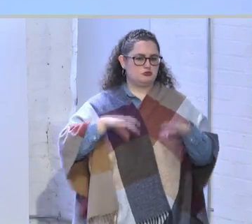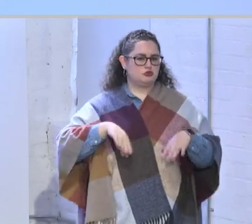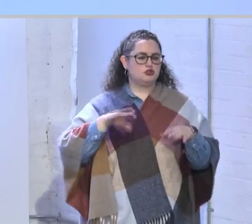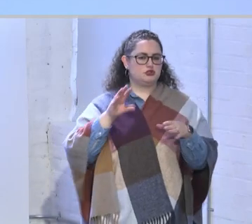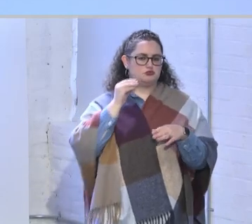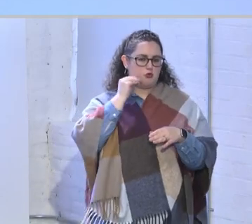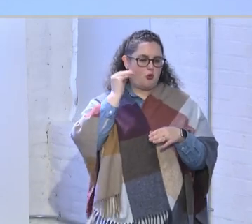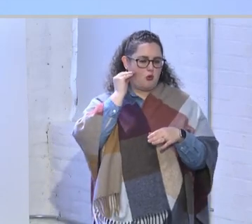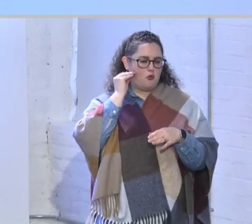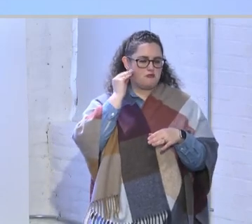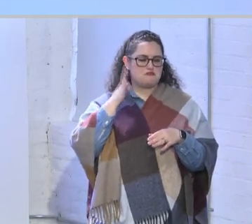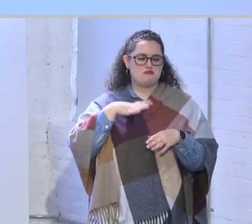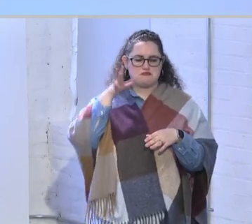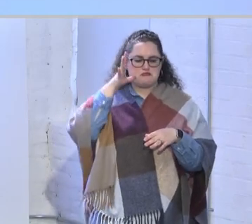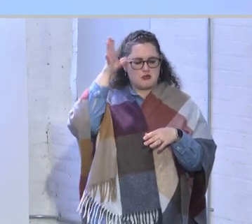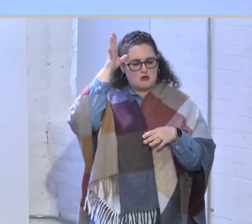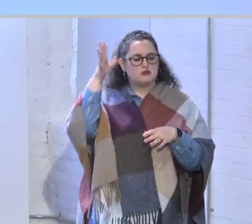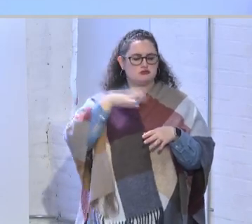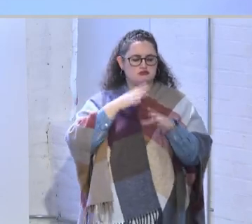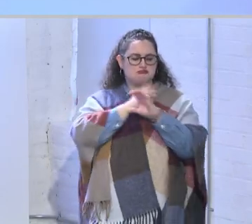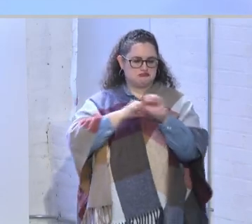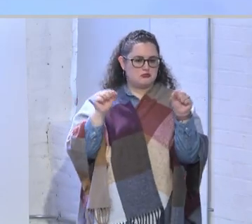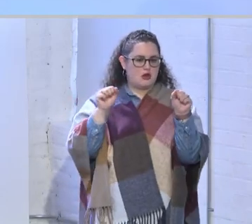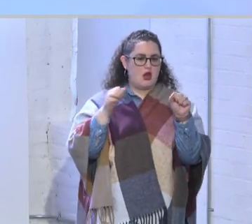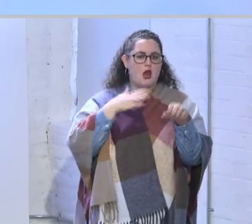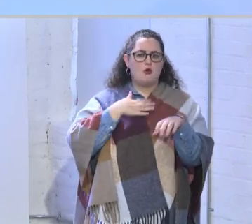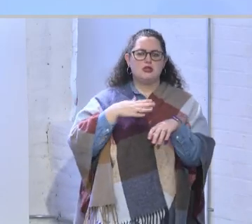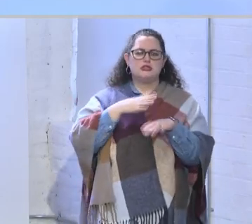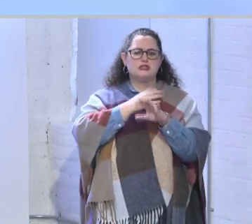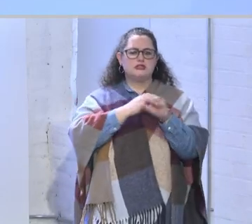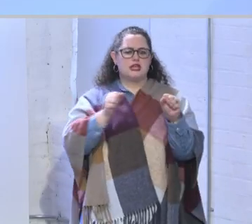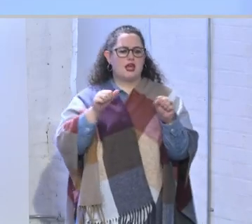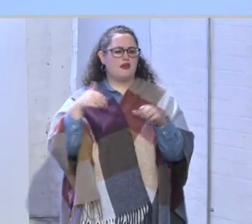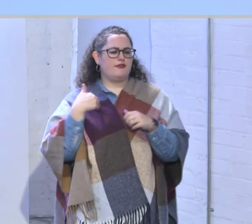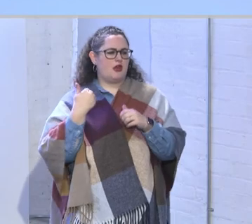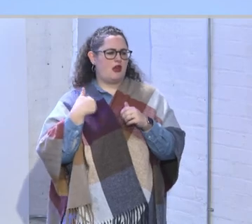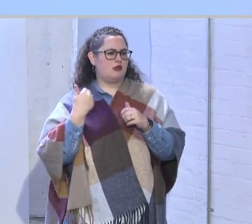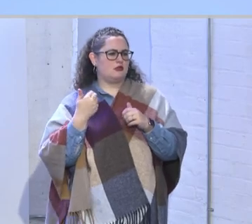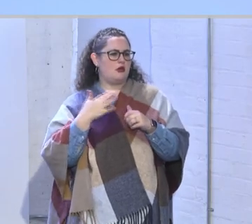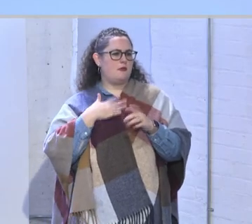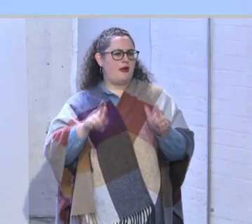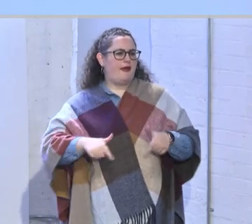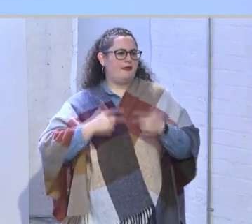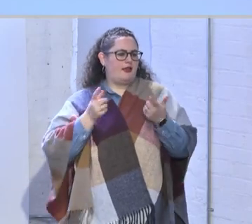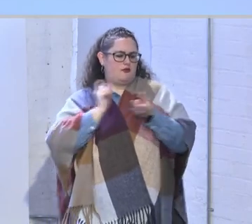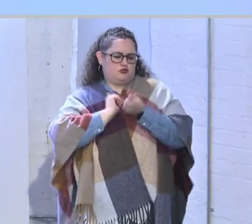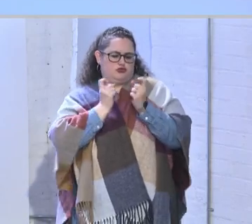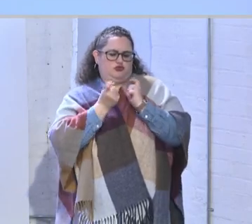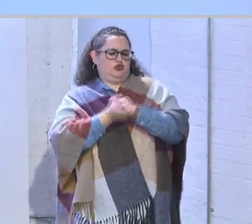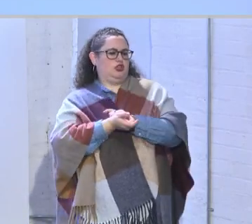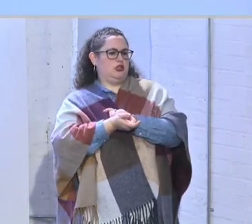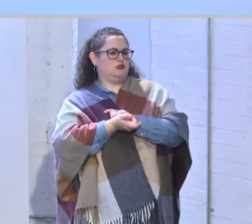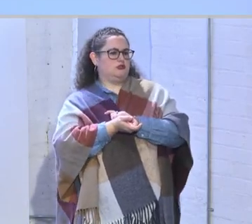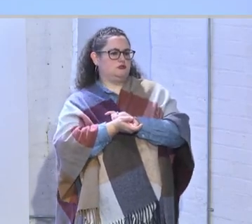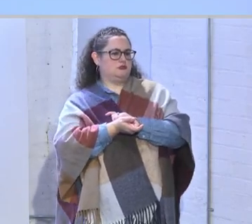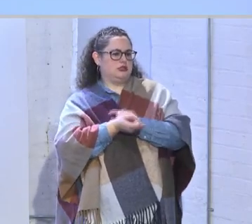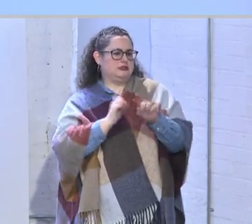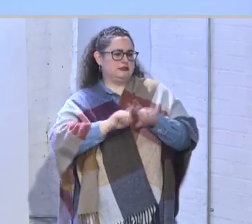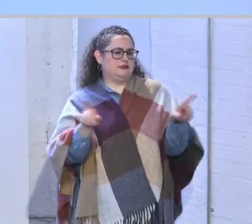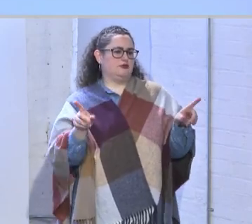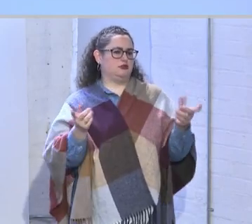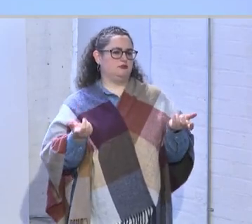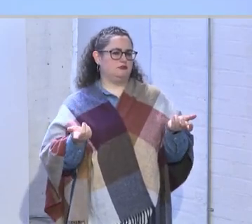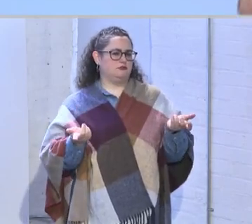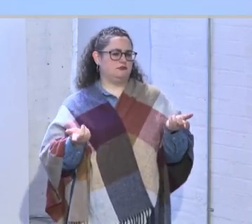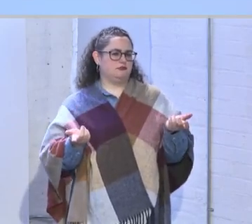realize that really, even though I got saved at a young age, my life was totally transformed. And so I freely